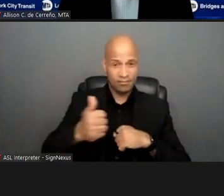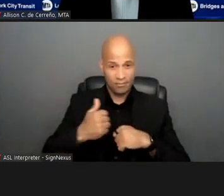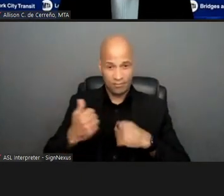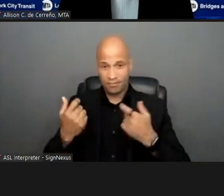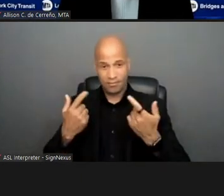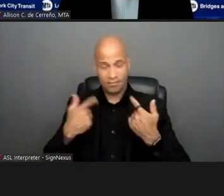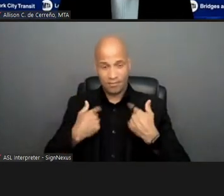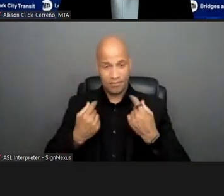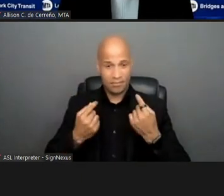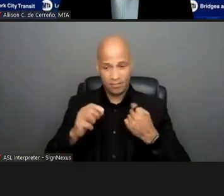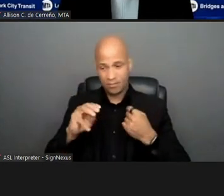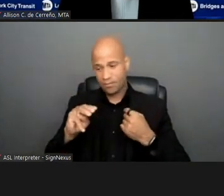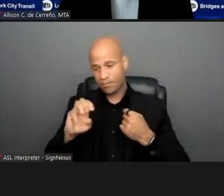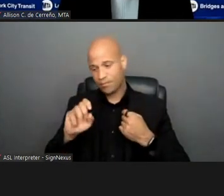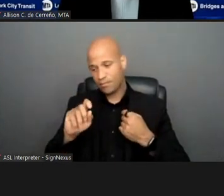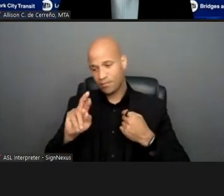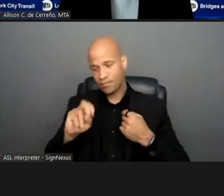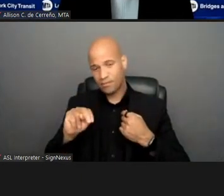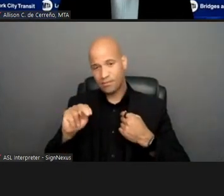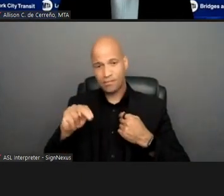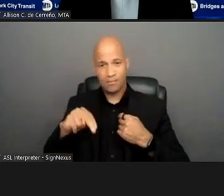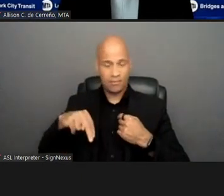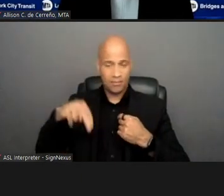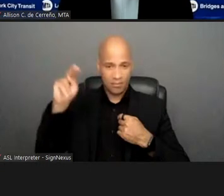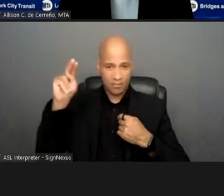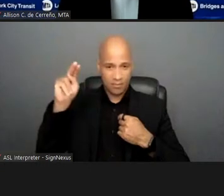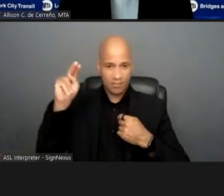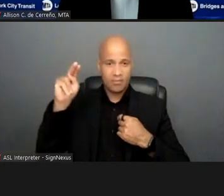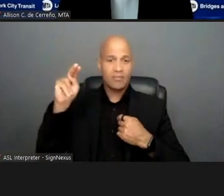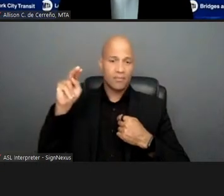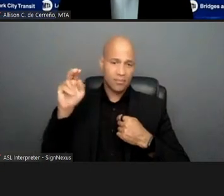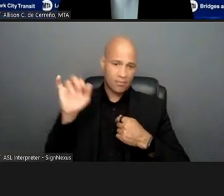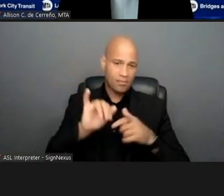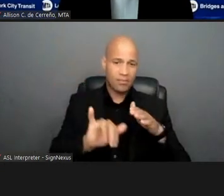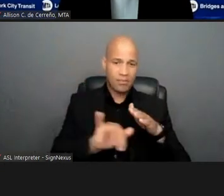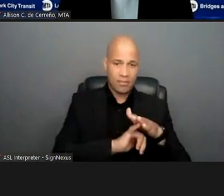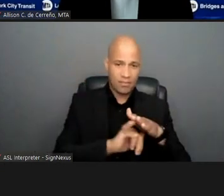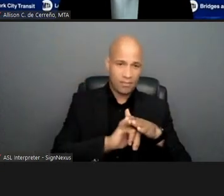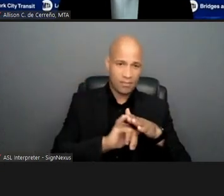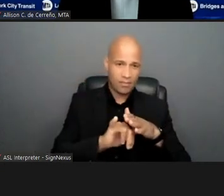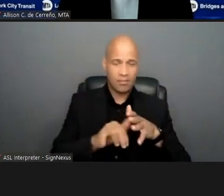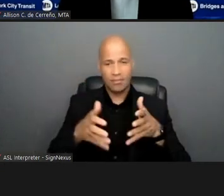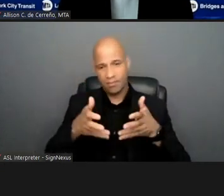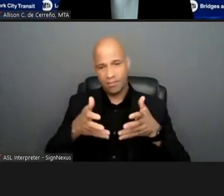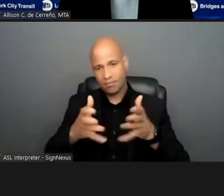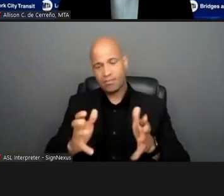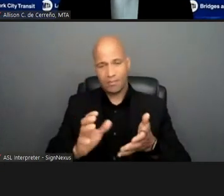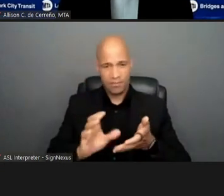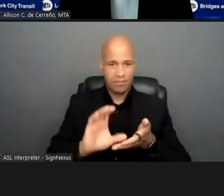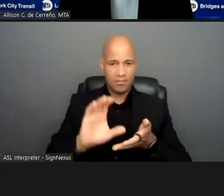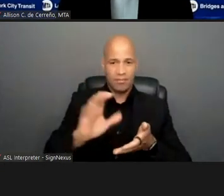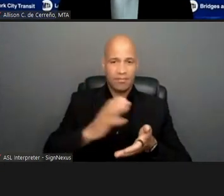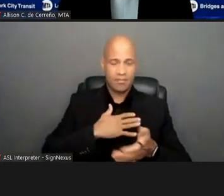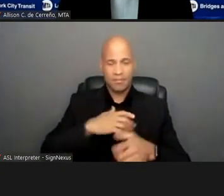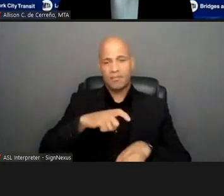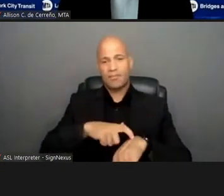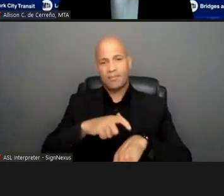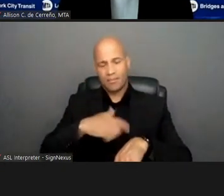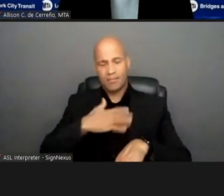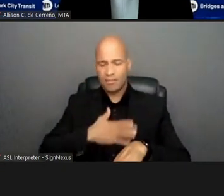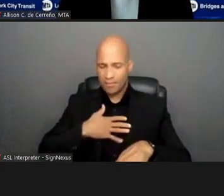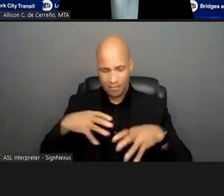North and the subway I yield the remaining 15 seconds thanking you so much please take me up on it we want to participate